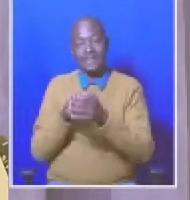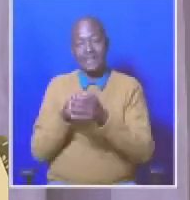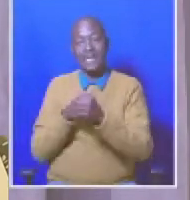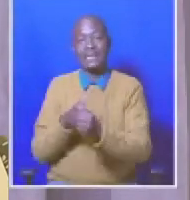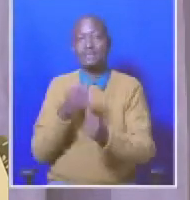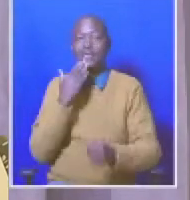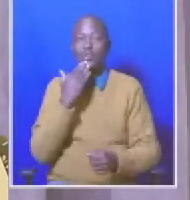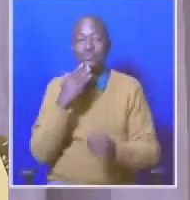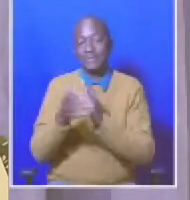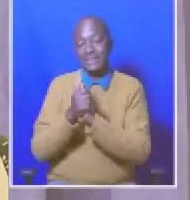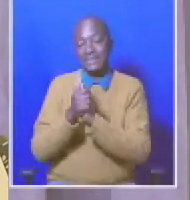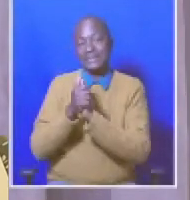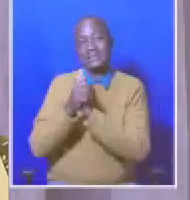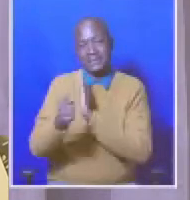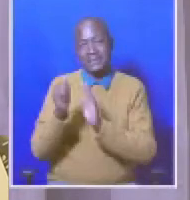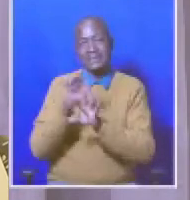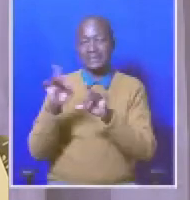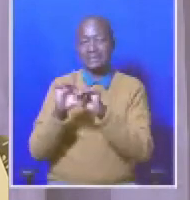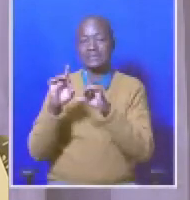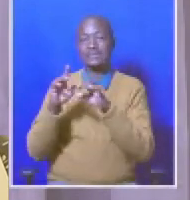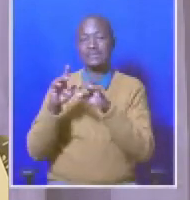National Skills Authority.